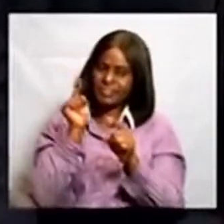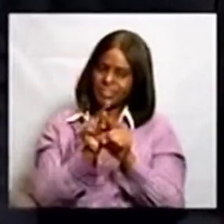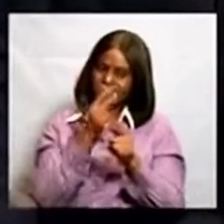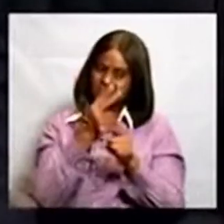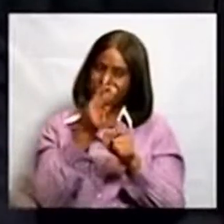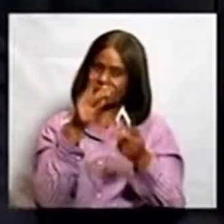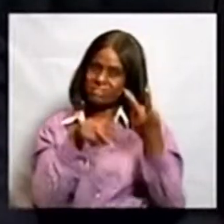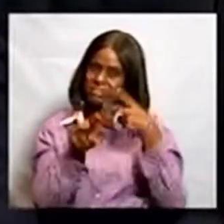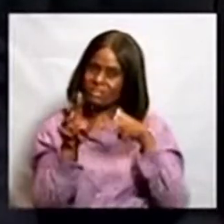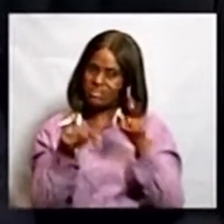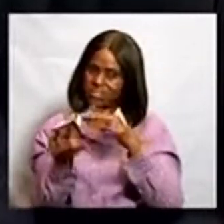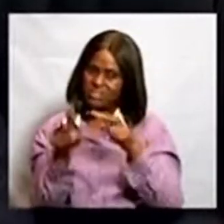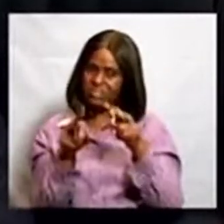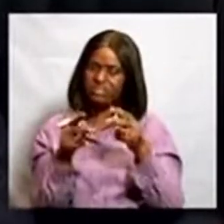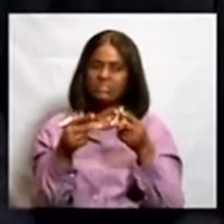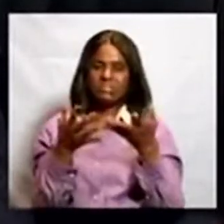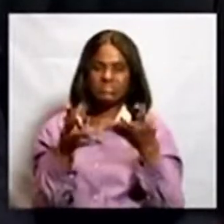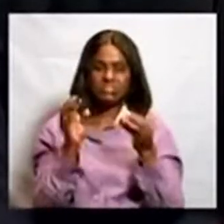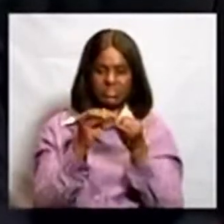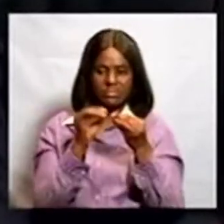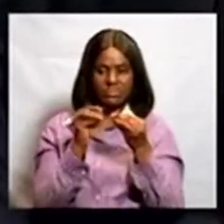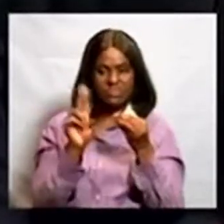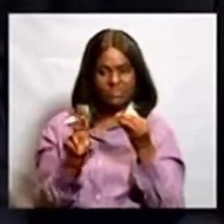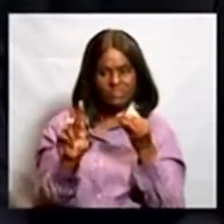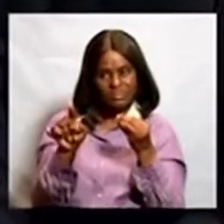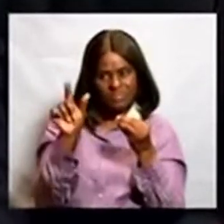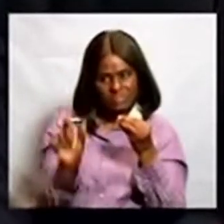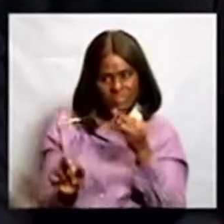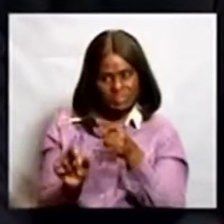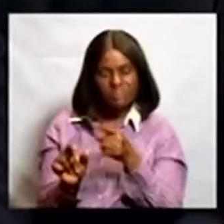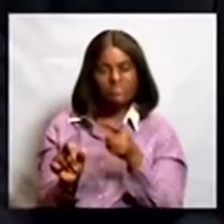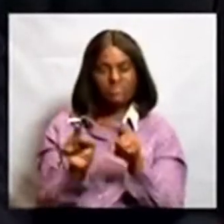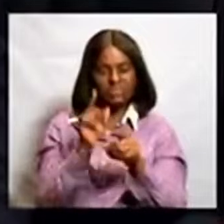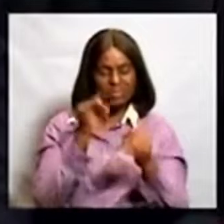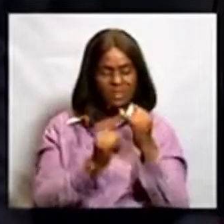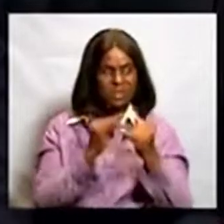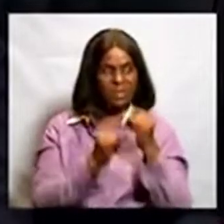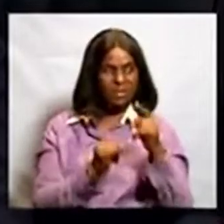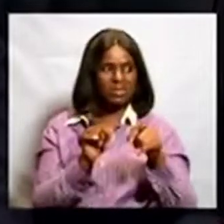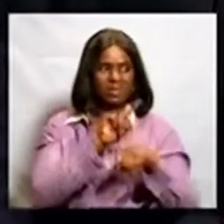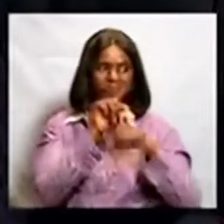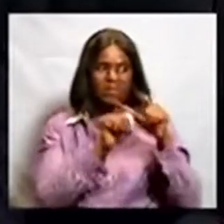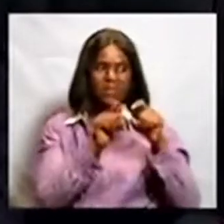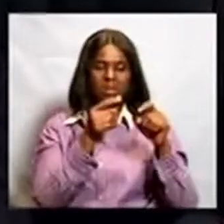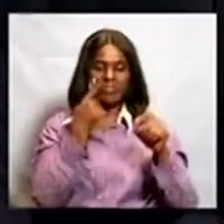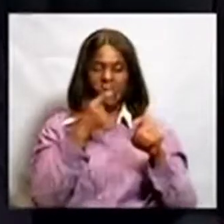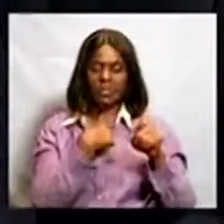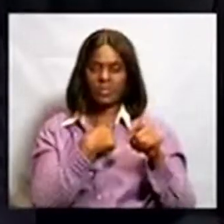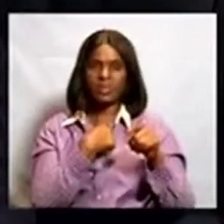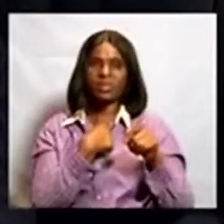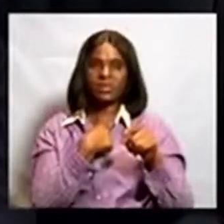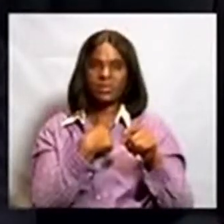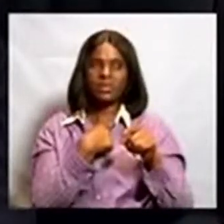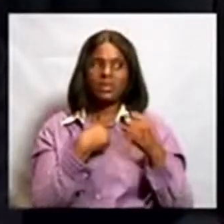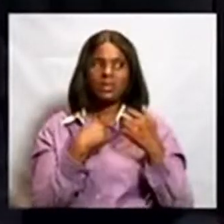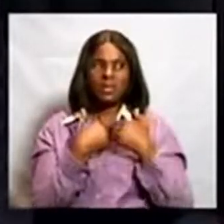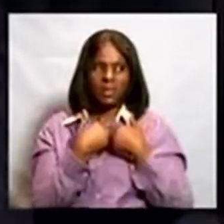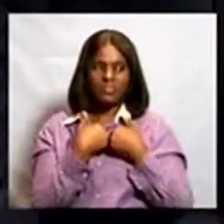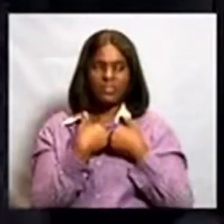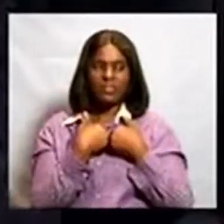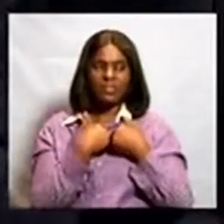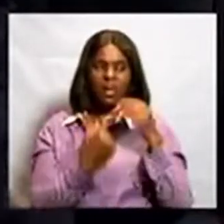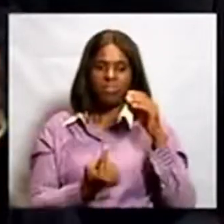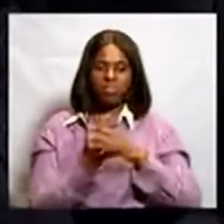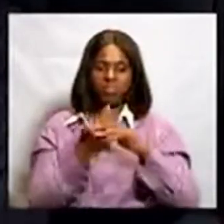dual expense on that individual. And finally, I think this question, for me, it arose from